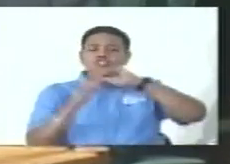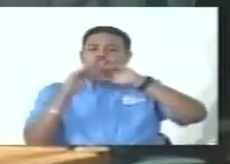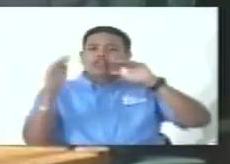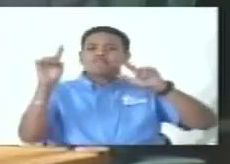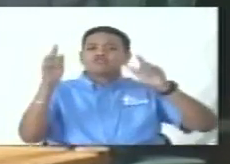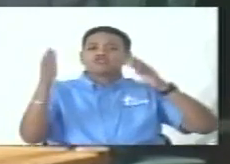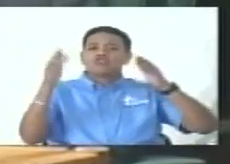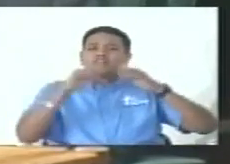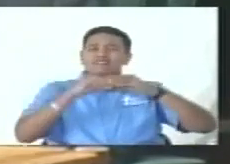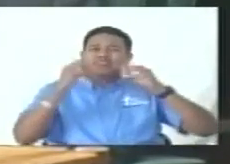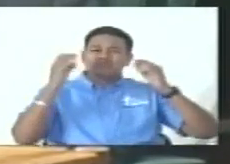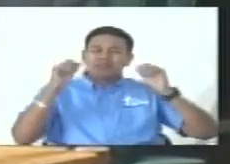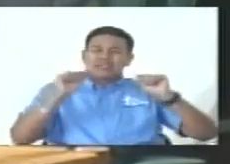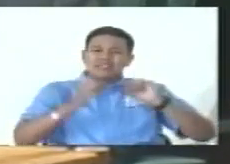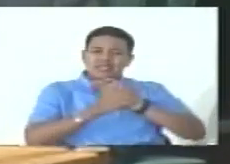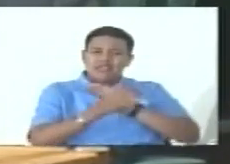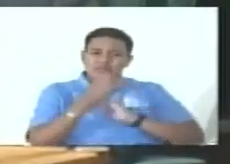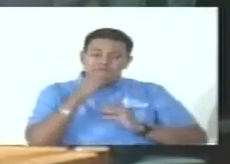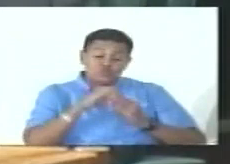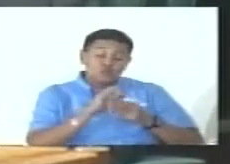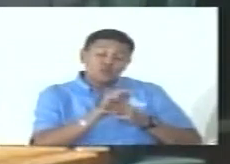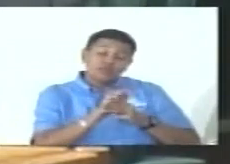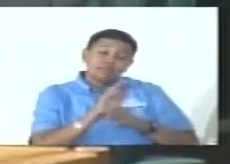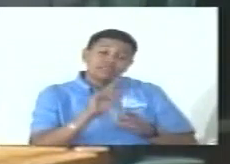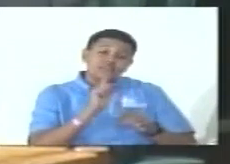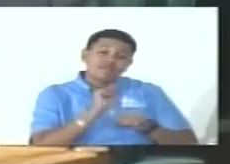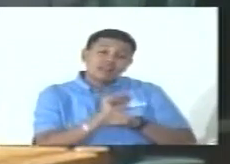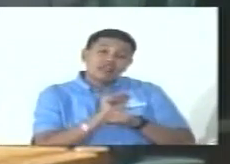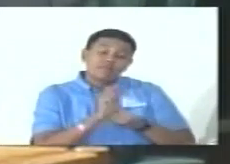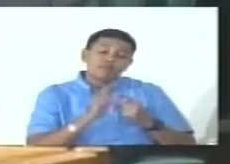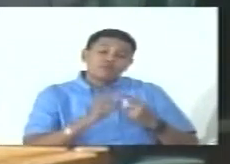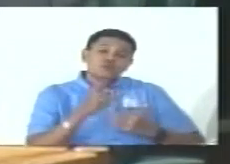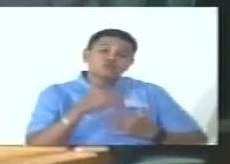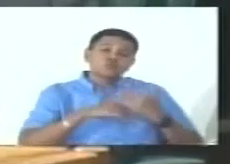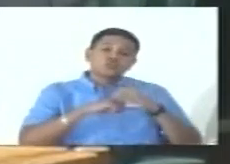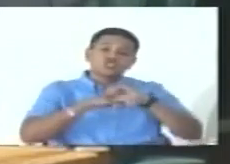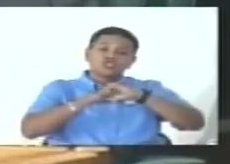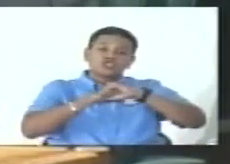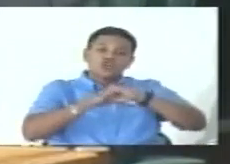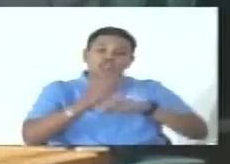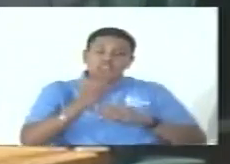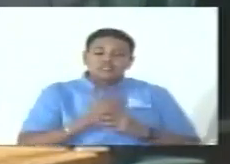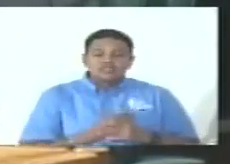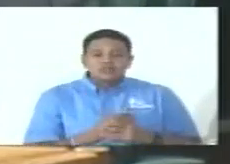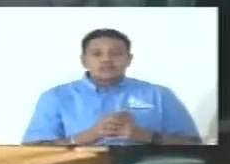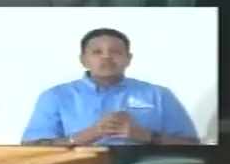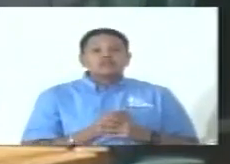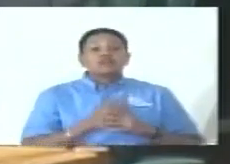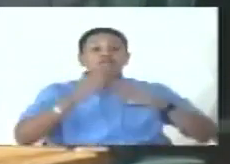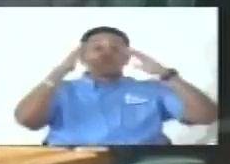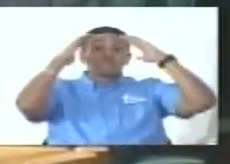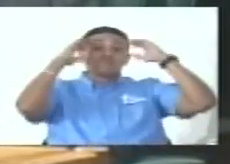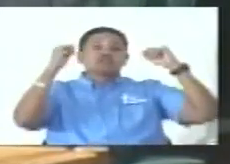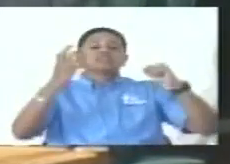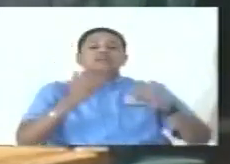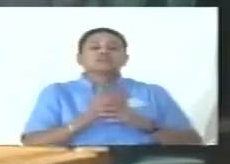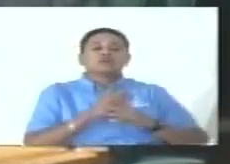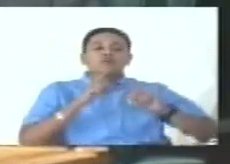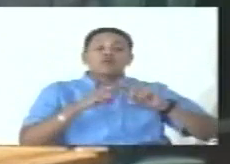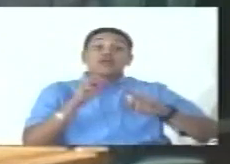served in a number of capacities, including Minister of Labour and Social Security. President,